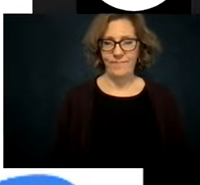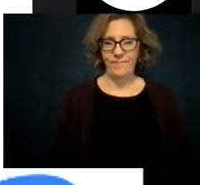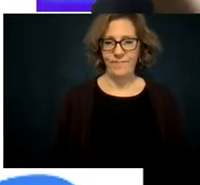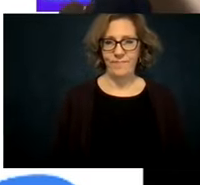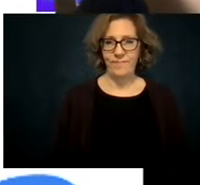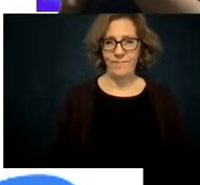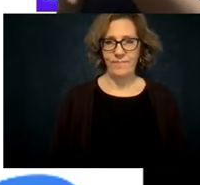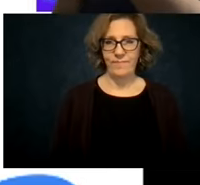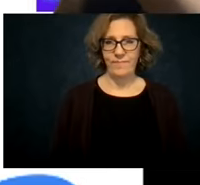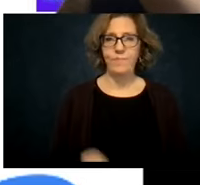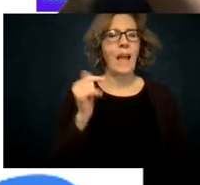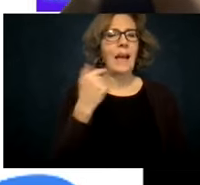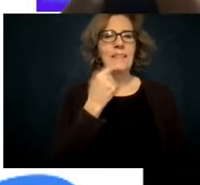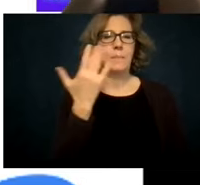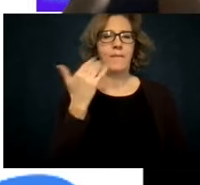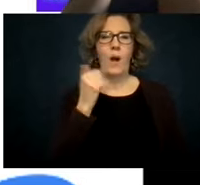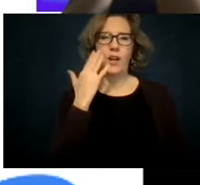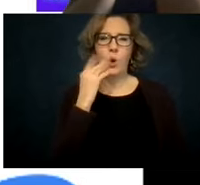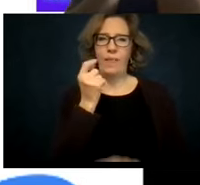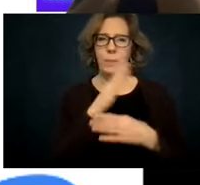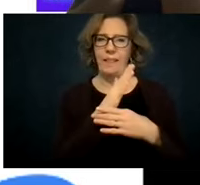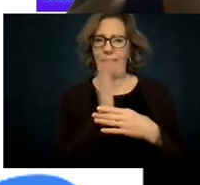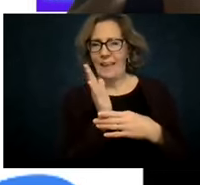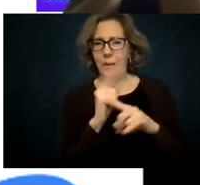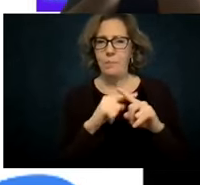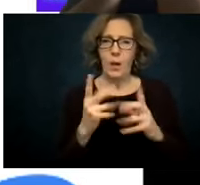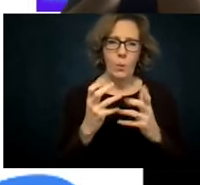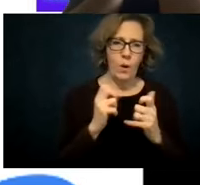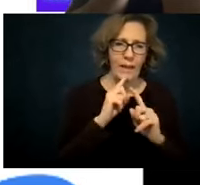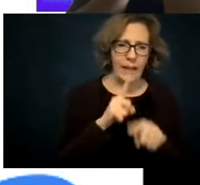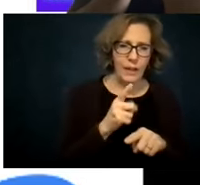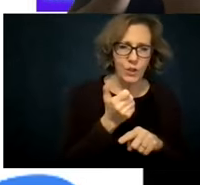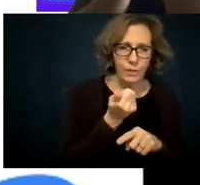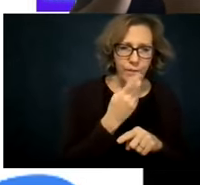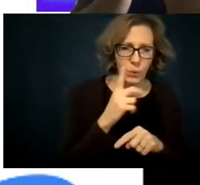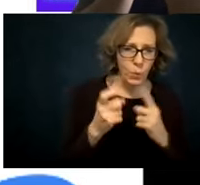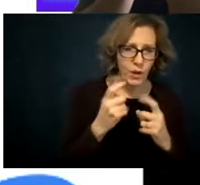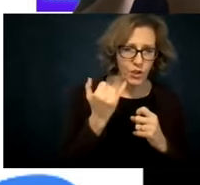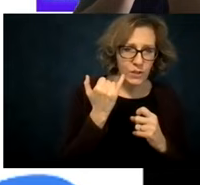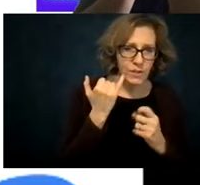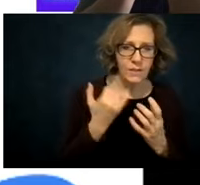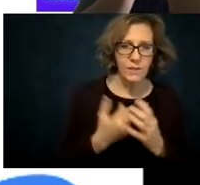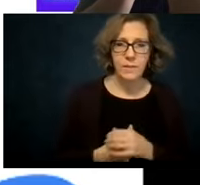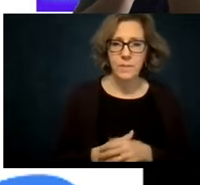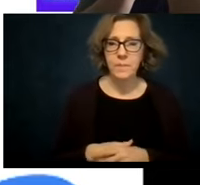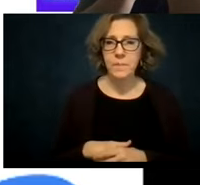And as I said, I know we're running in a little bit late here, but we do want to answer your questions if folks have them.